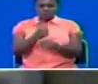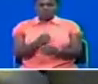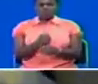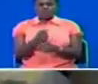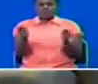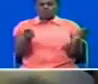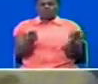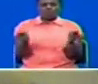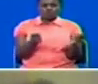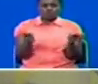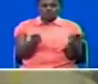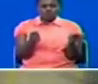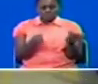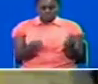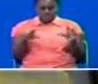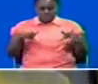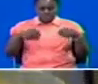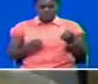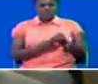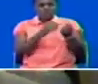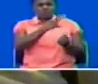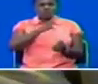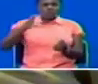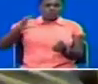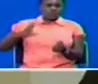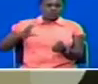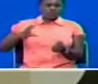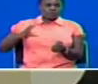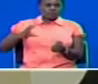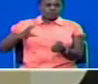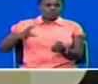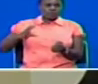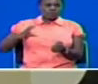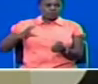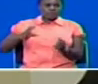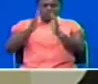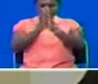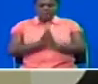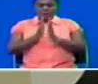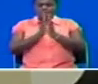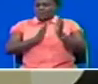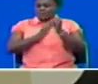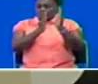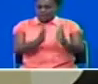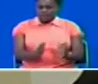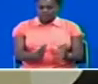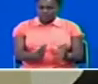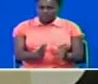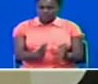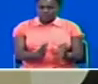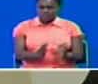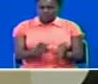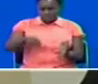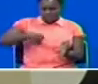umbrella bodies agree to support the commission in the daunting task. As religious leaders, we are being